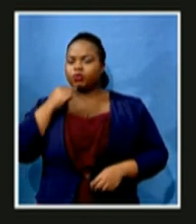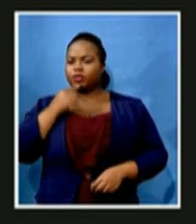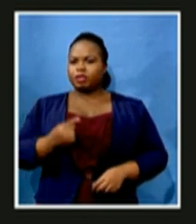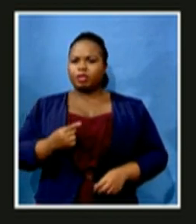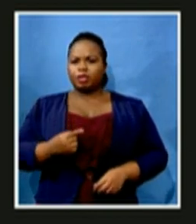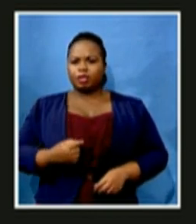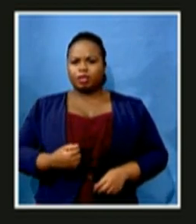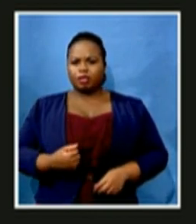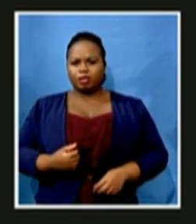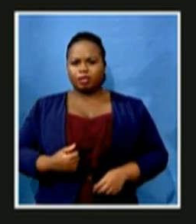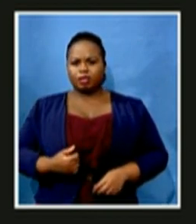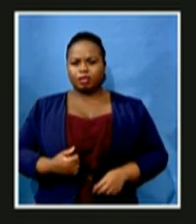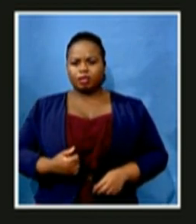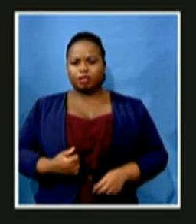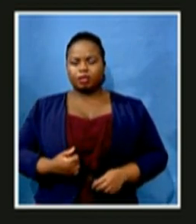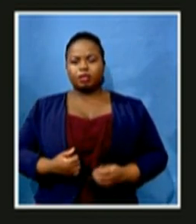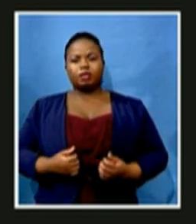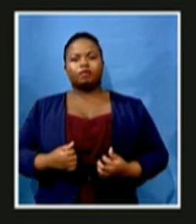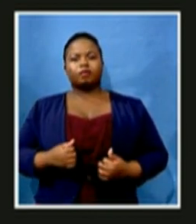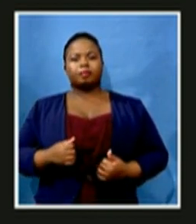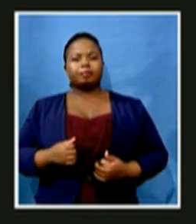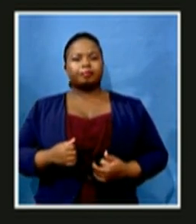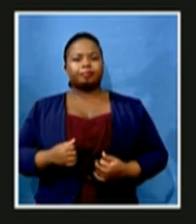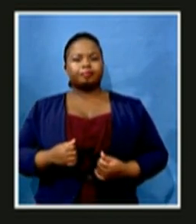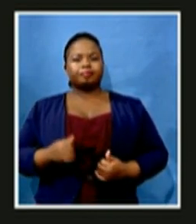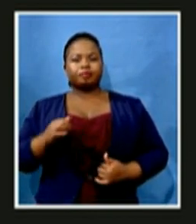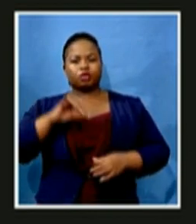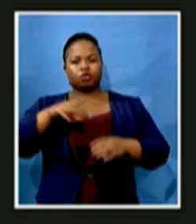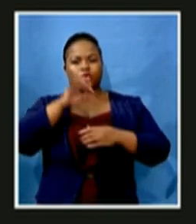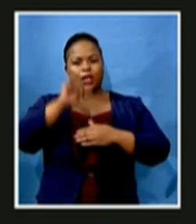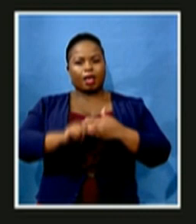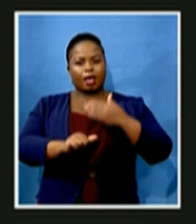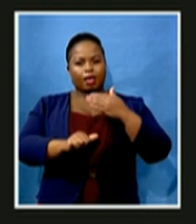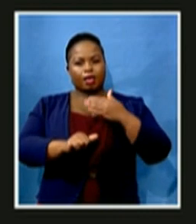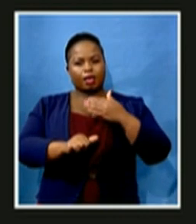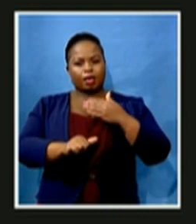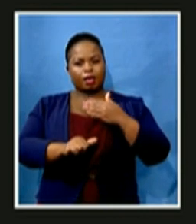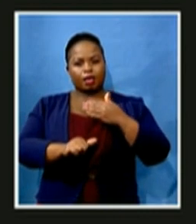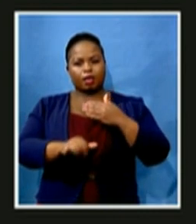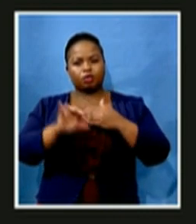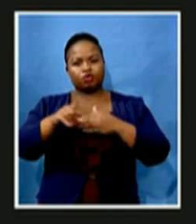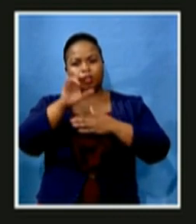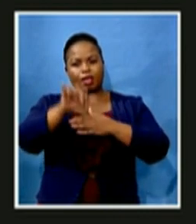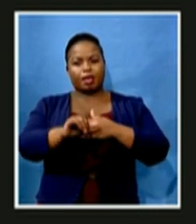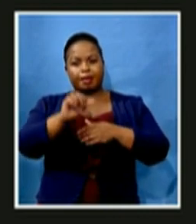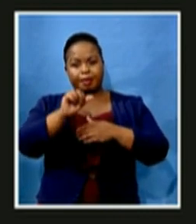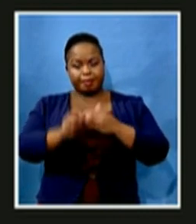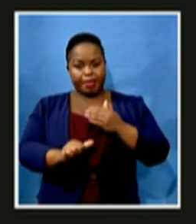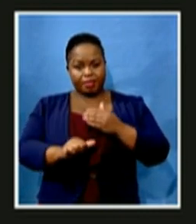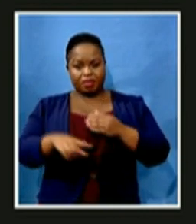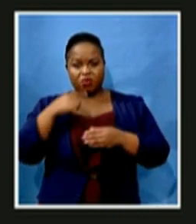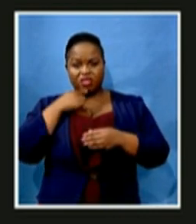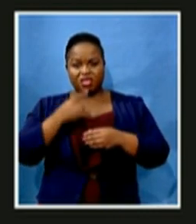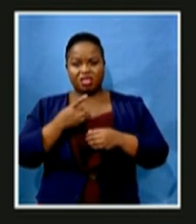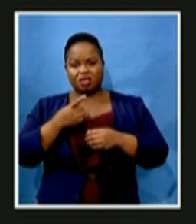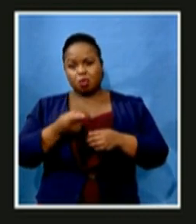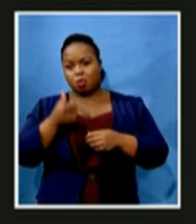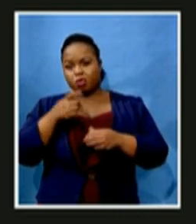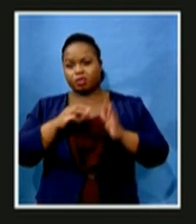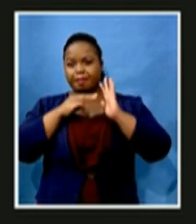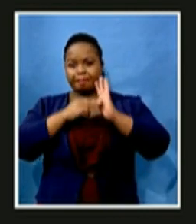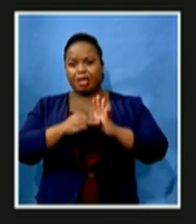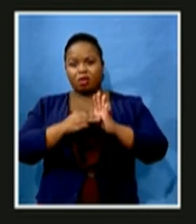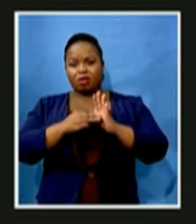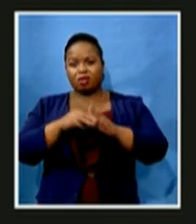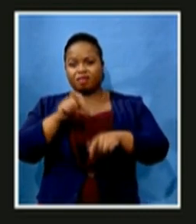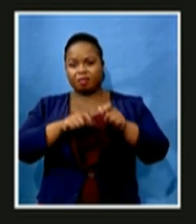mid-late July, we'll have 1 million symptomatic cases, whether cumulative or active. Doesn't matter